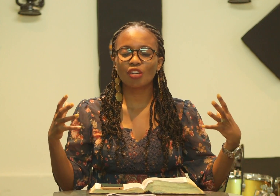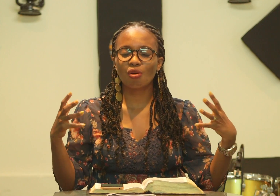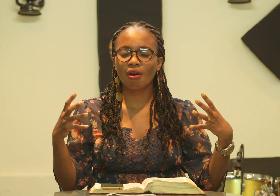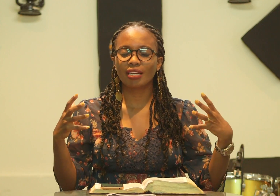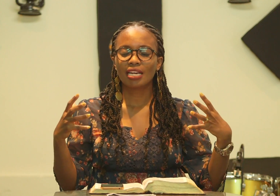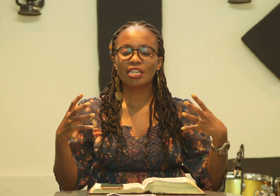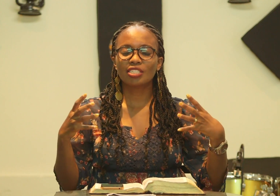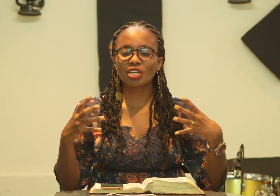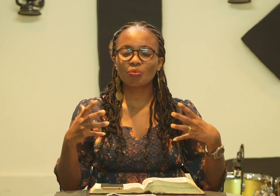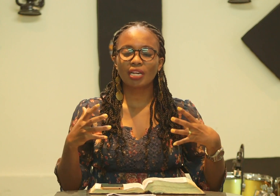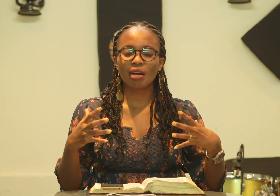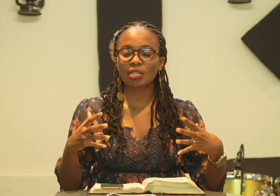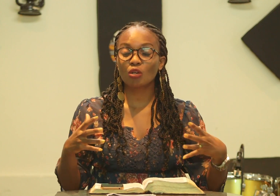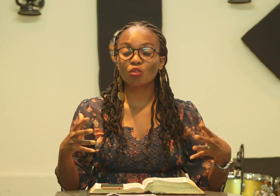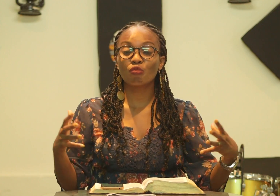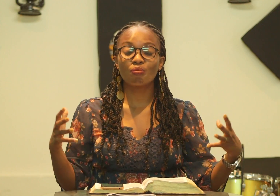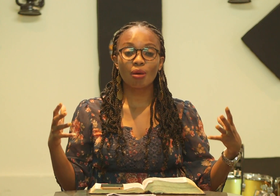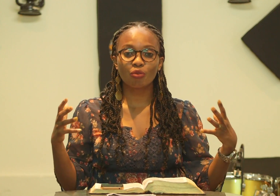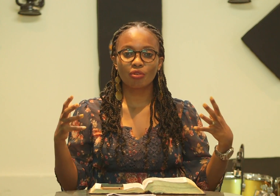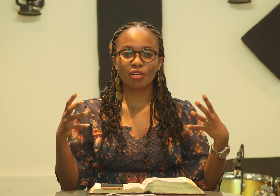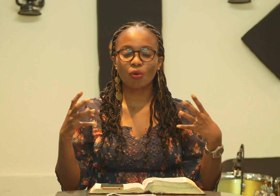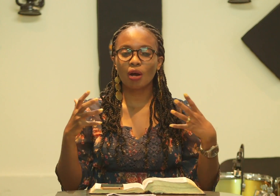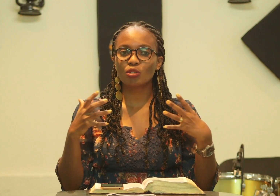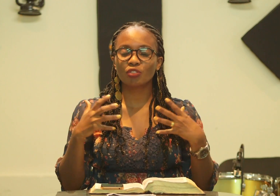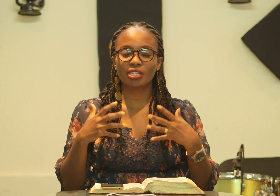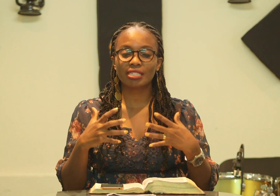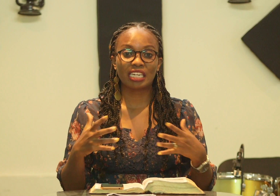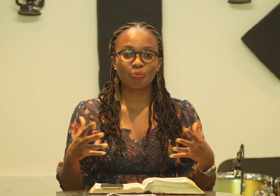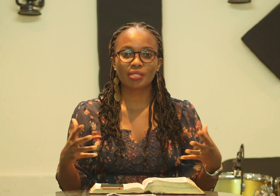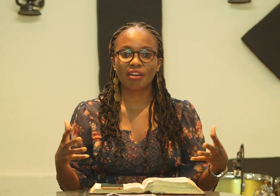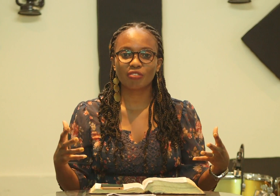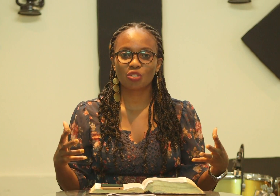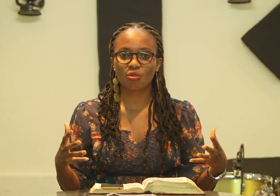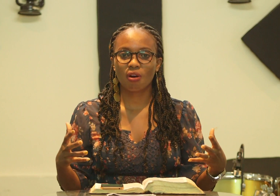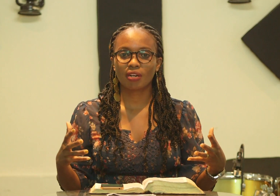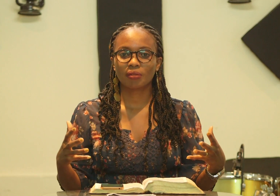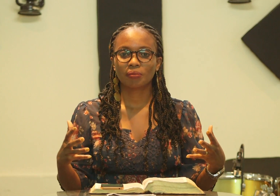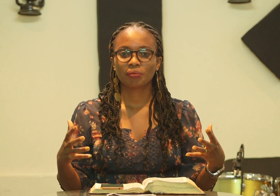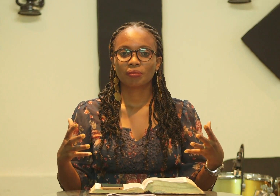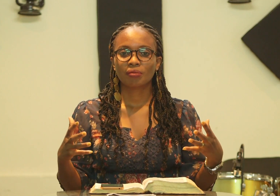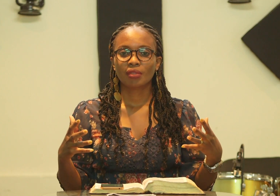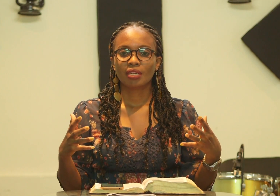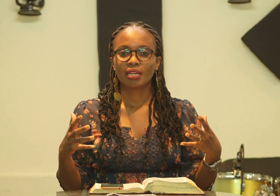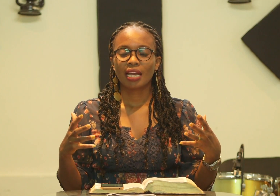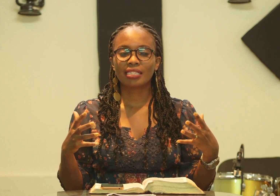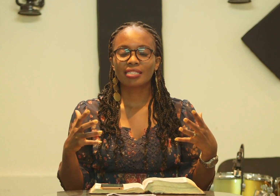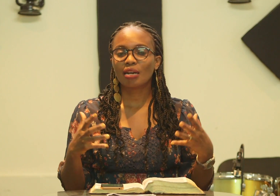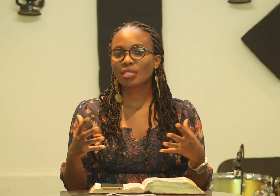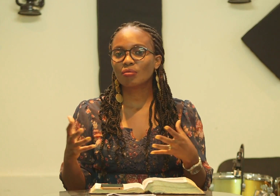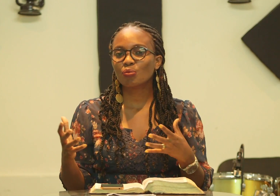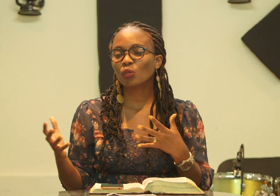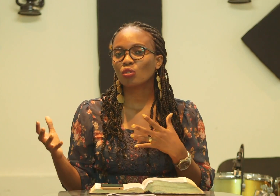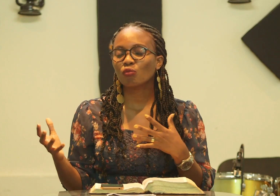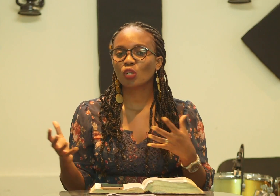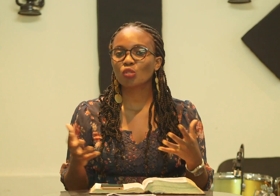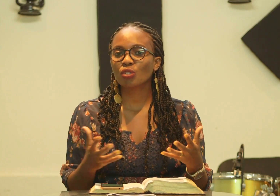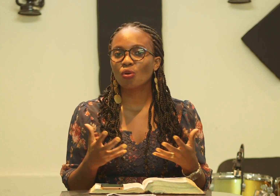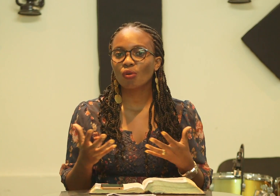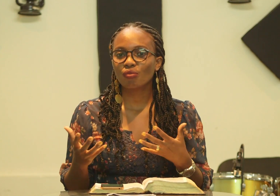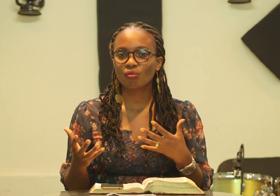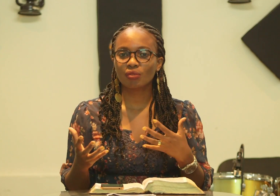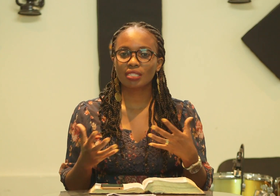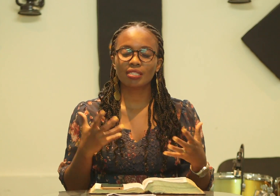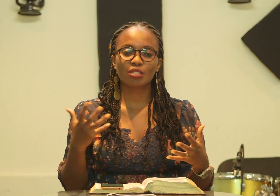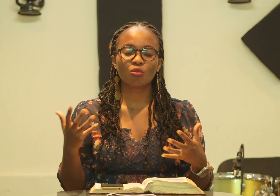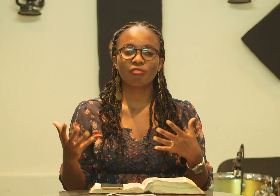I telling God? It just becomes out of memory or out of just lip service to God. And sometimes because of what we